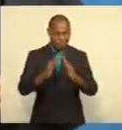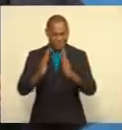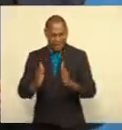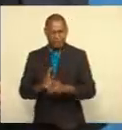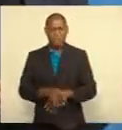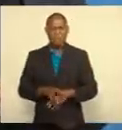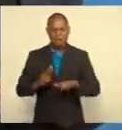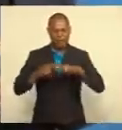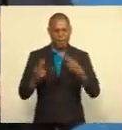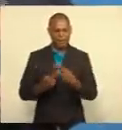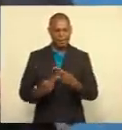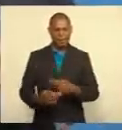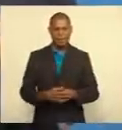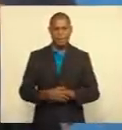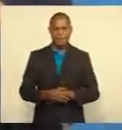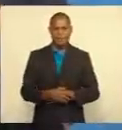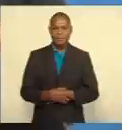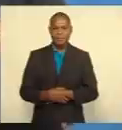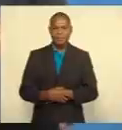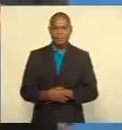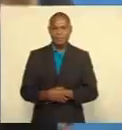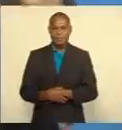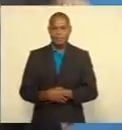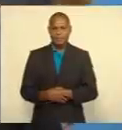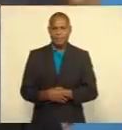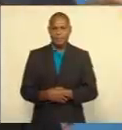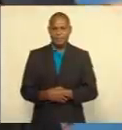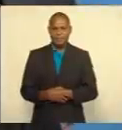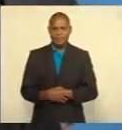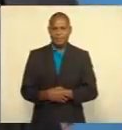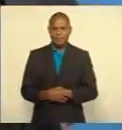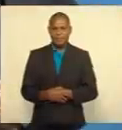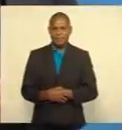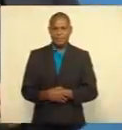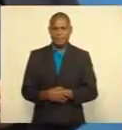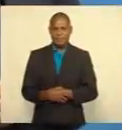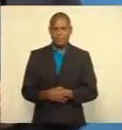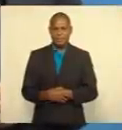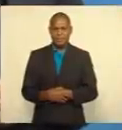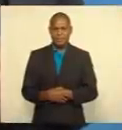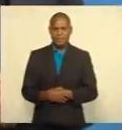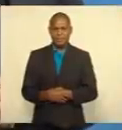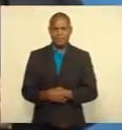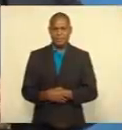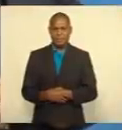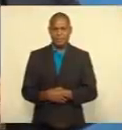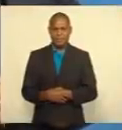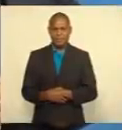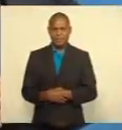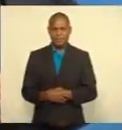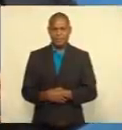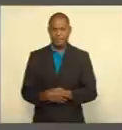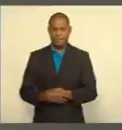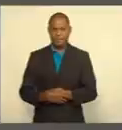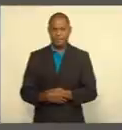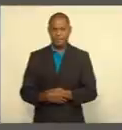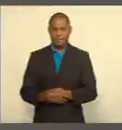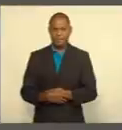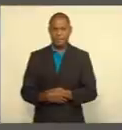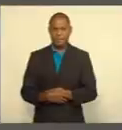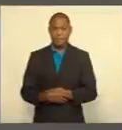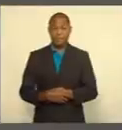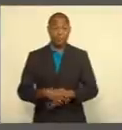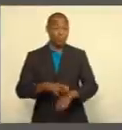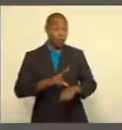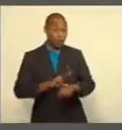family, every home, to try and undertake the surveillance and the screening program. Dr.